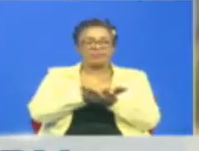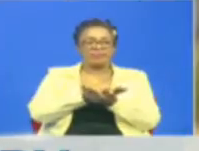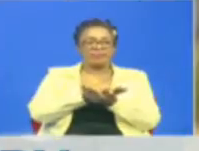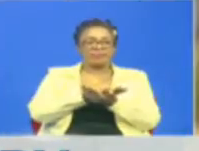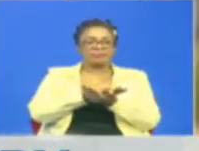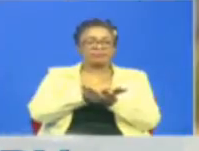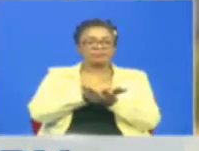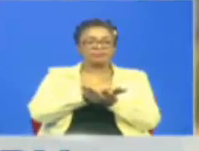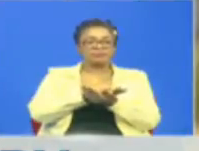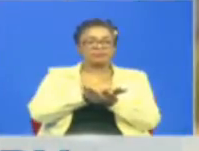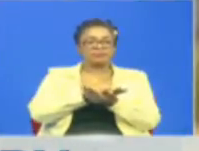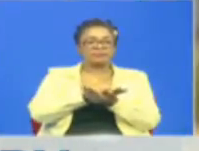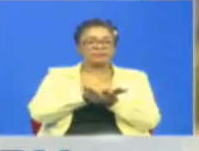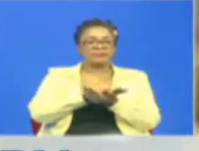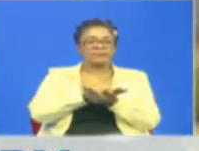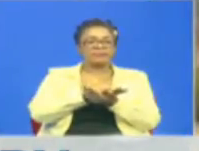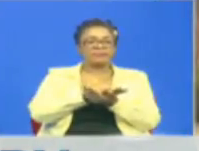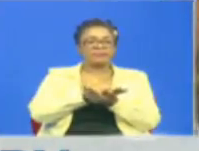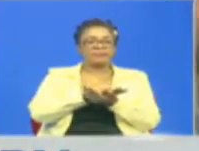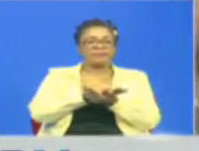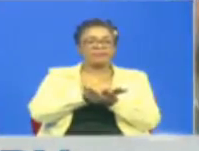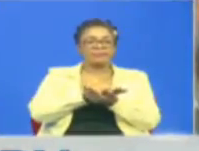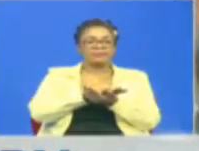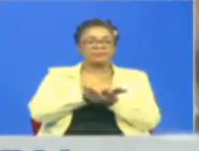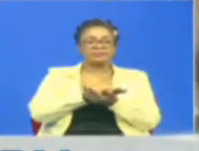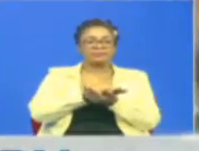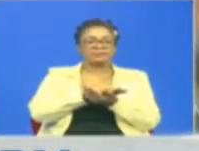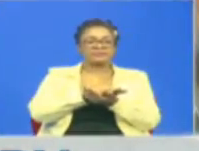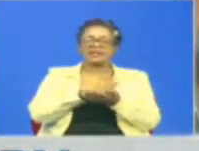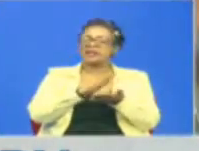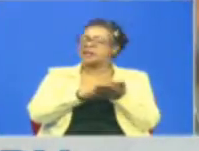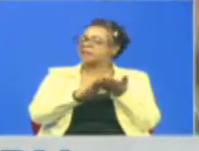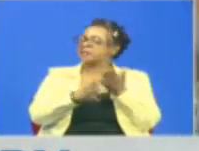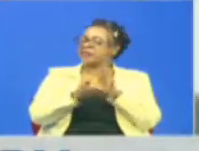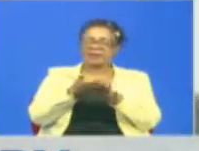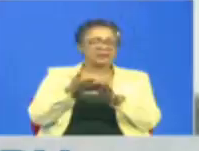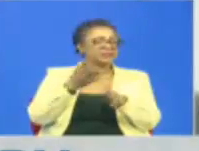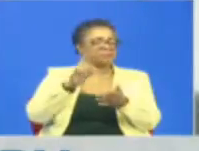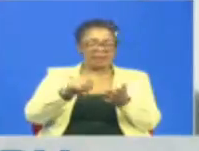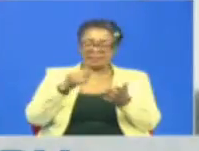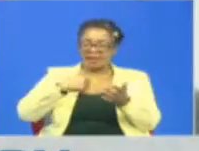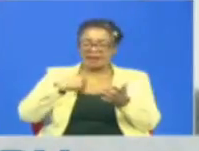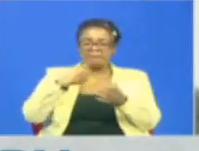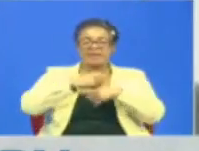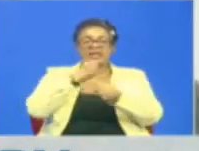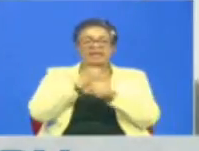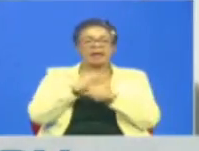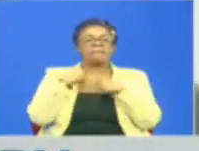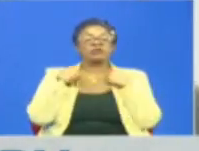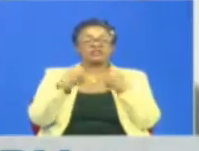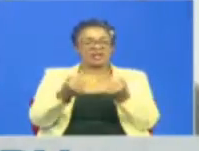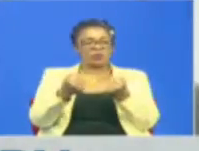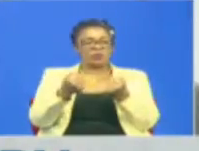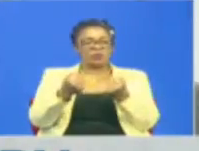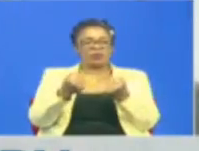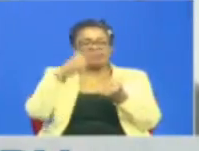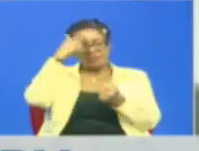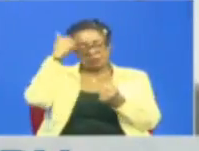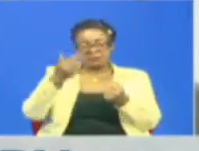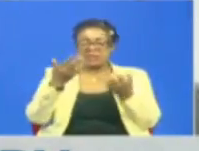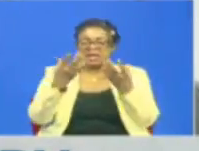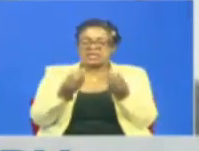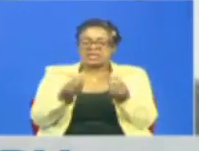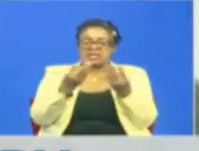There is no lower hanging fruit in Africa today than production of motorcycles, because they are easily available